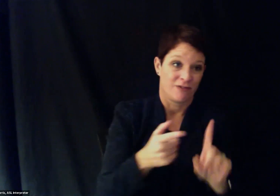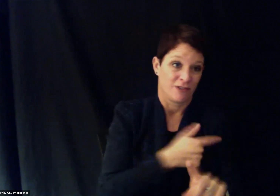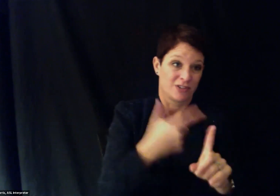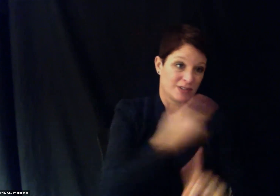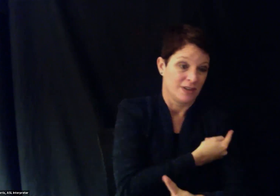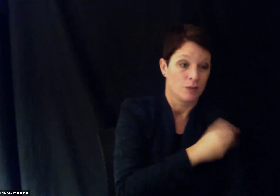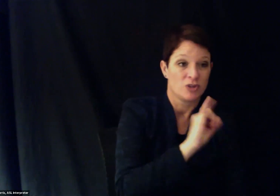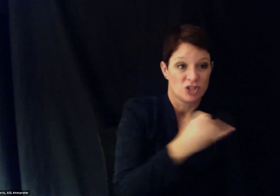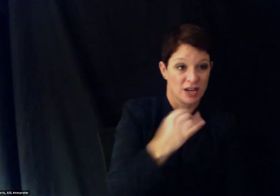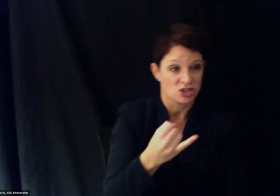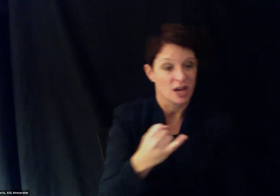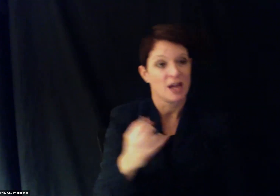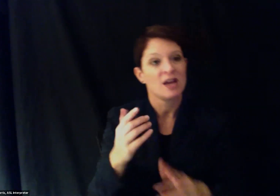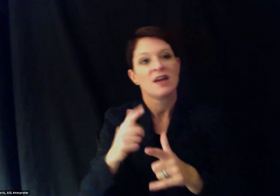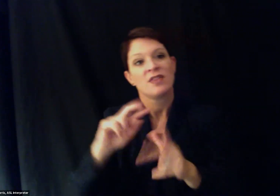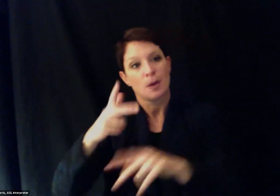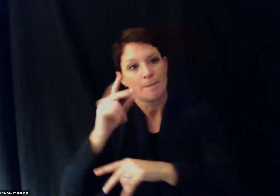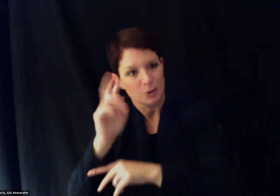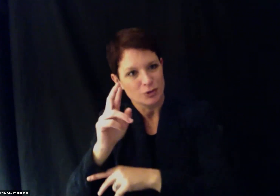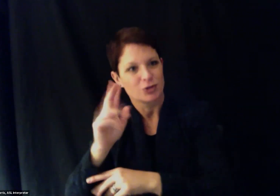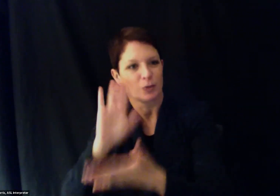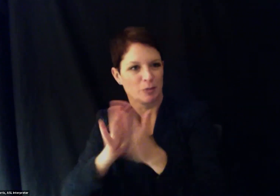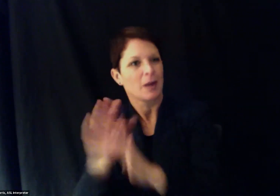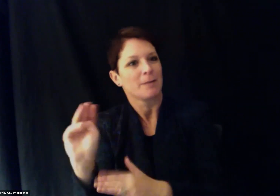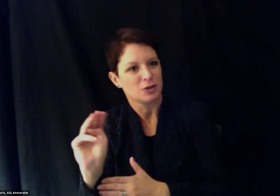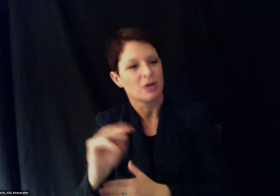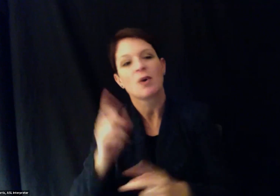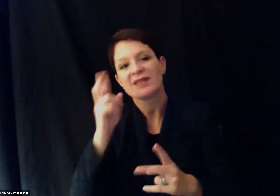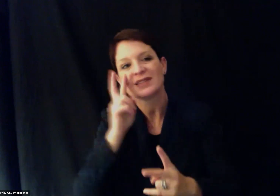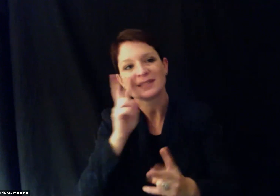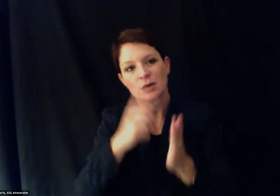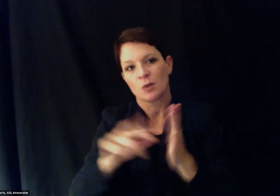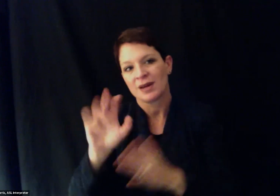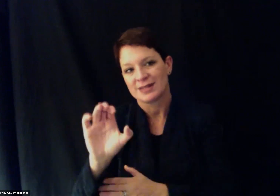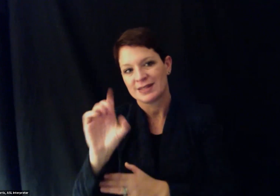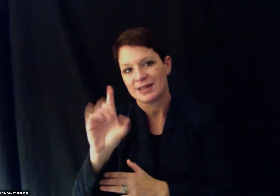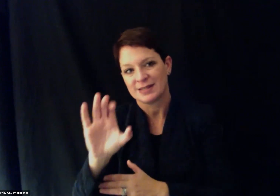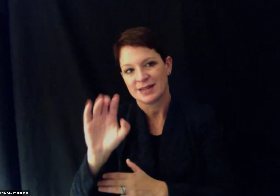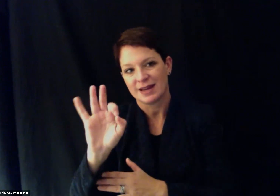CDC does recommend it later this week. We'll have to wait and find out.